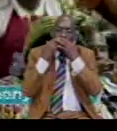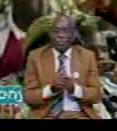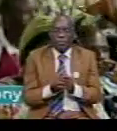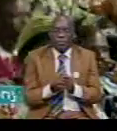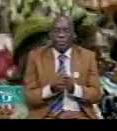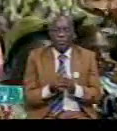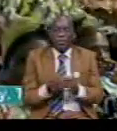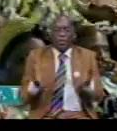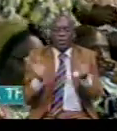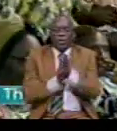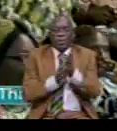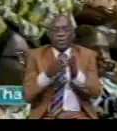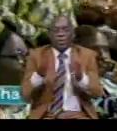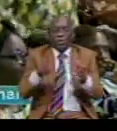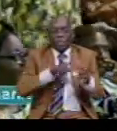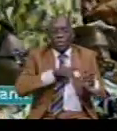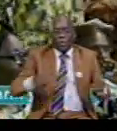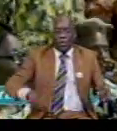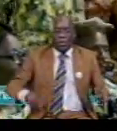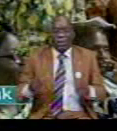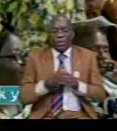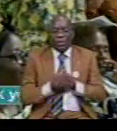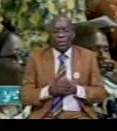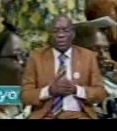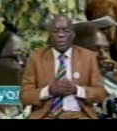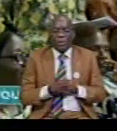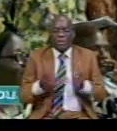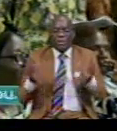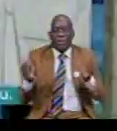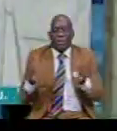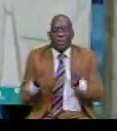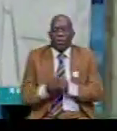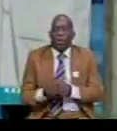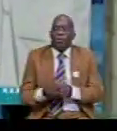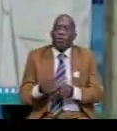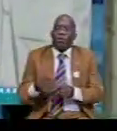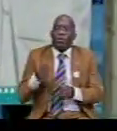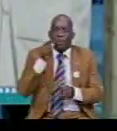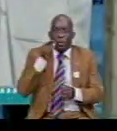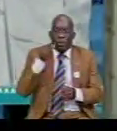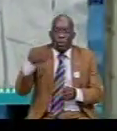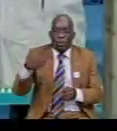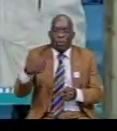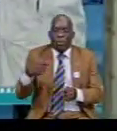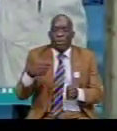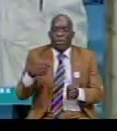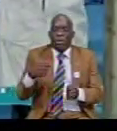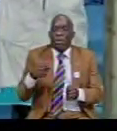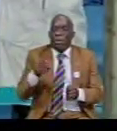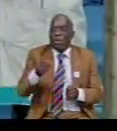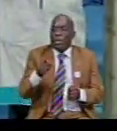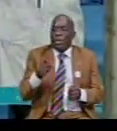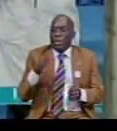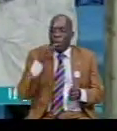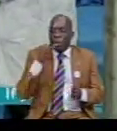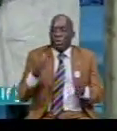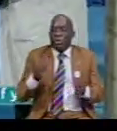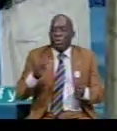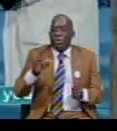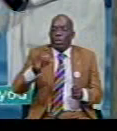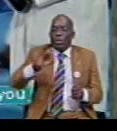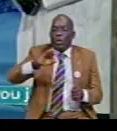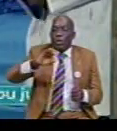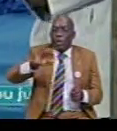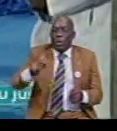Praise the Lord. With me also here, I have David Joshua. Your